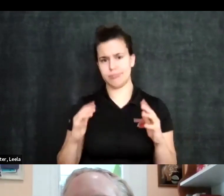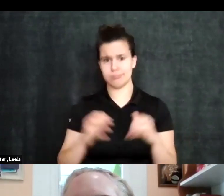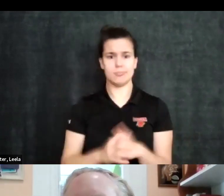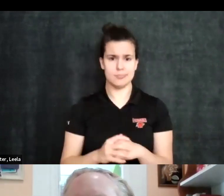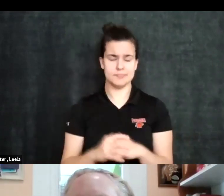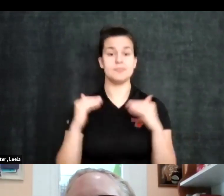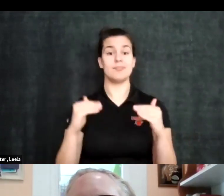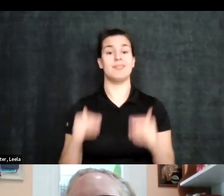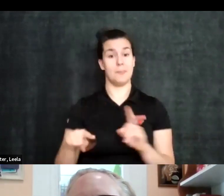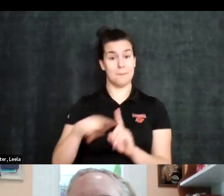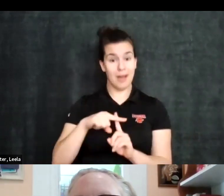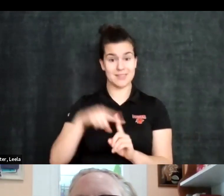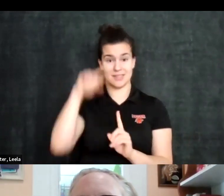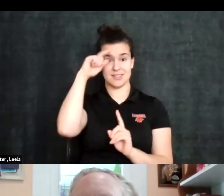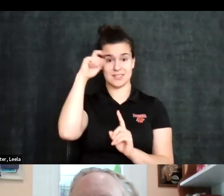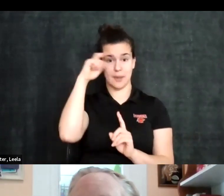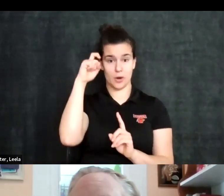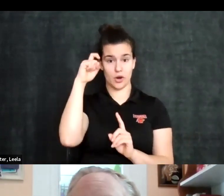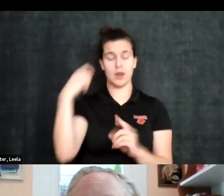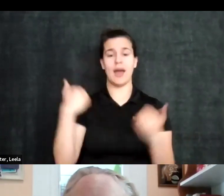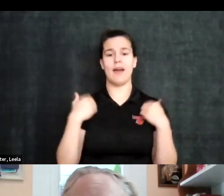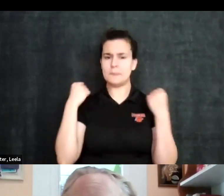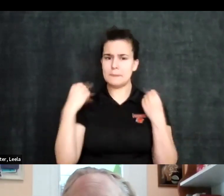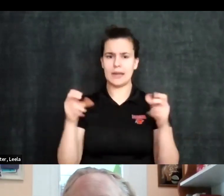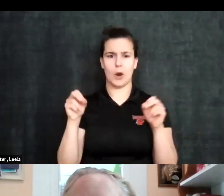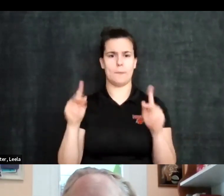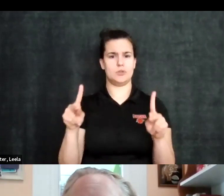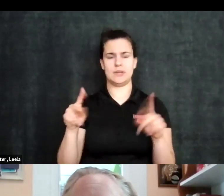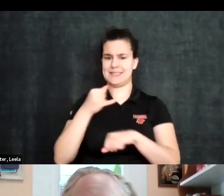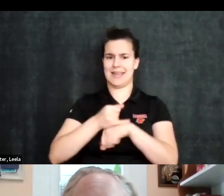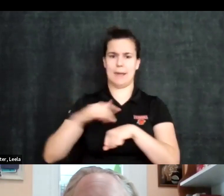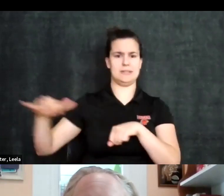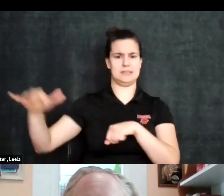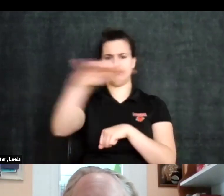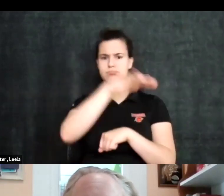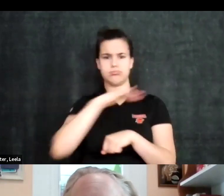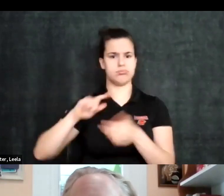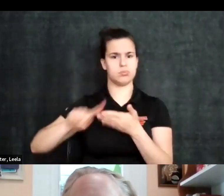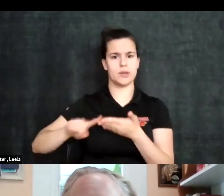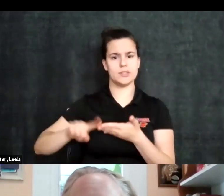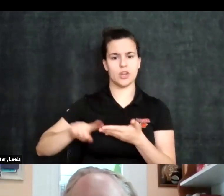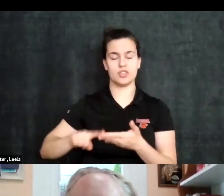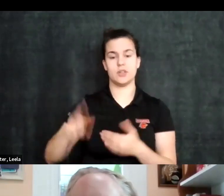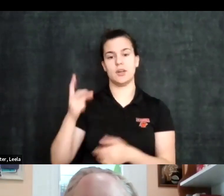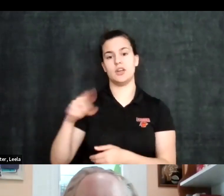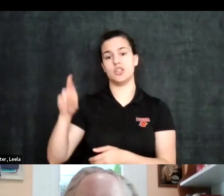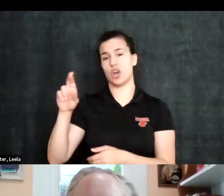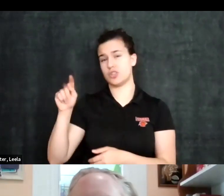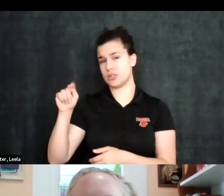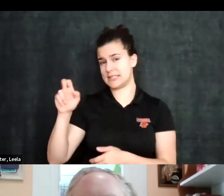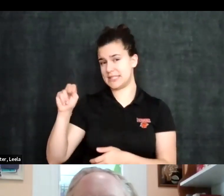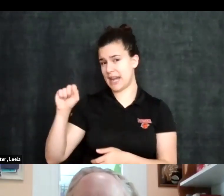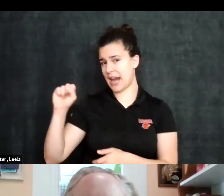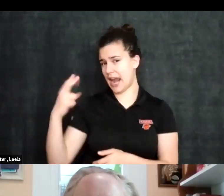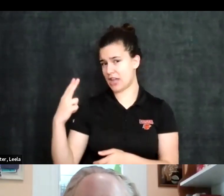in the summer with some of the campus-wide research things. And I know Dr. Tanesh, the last